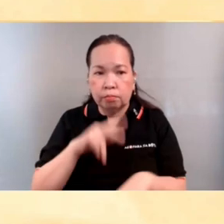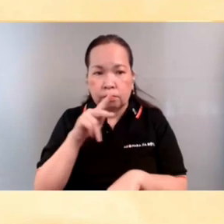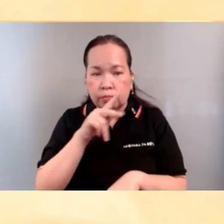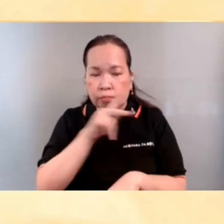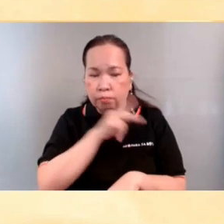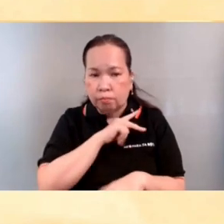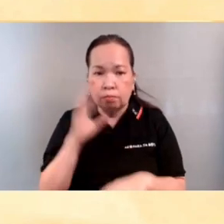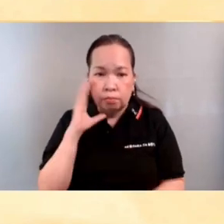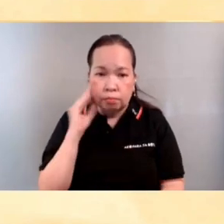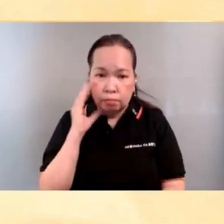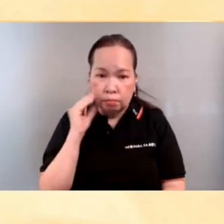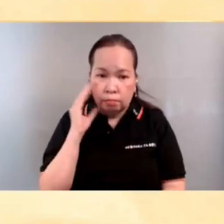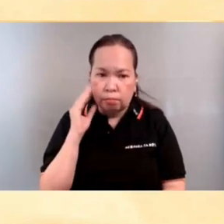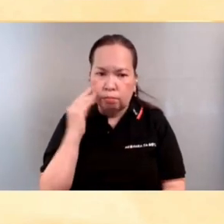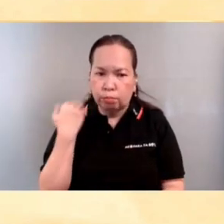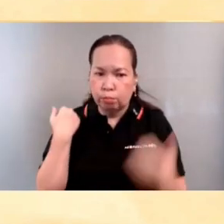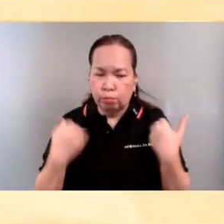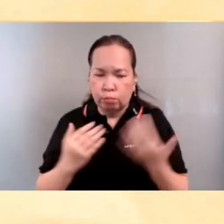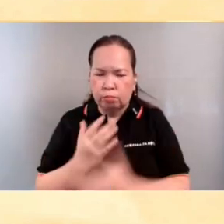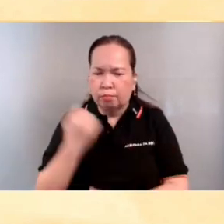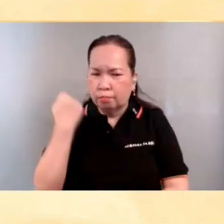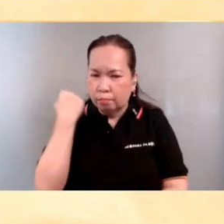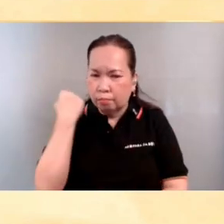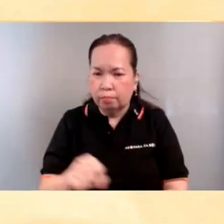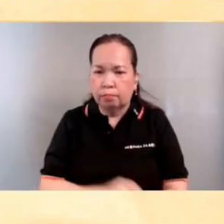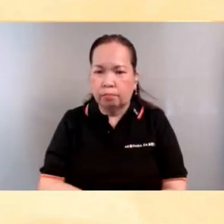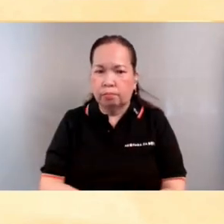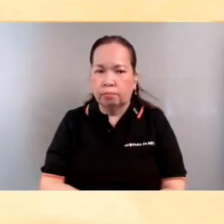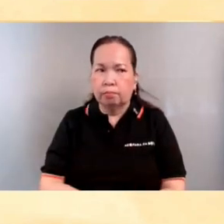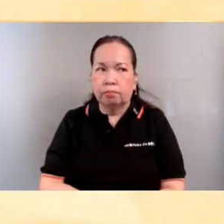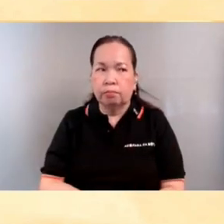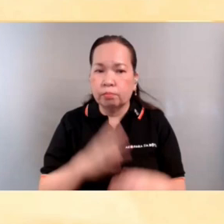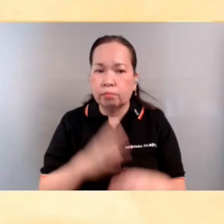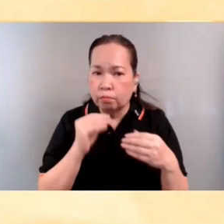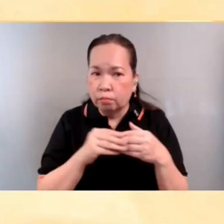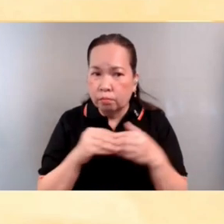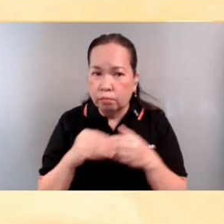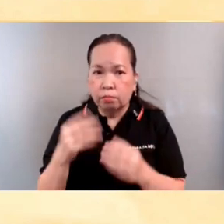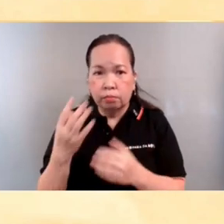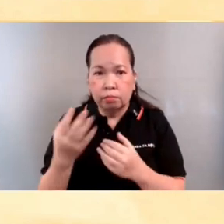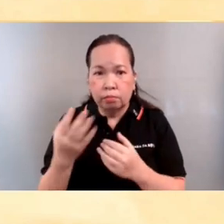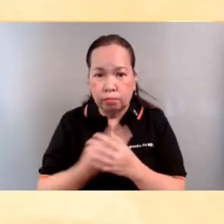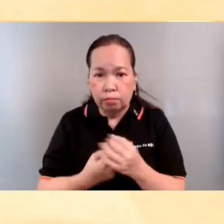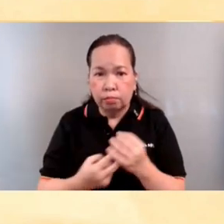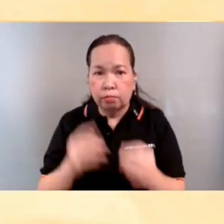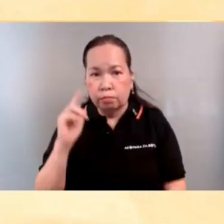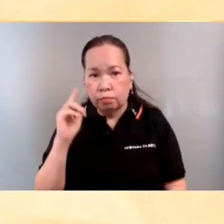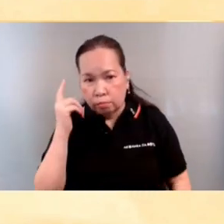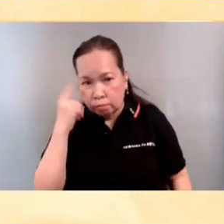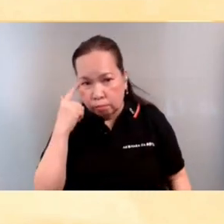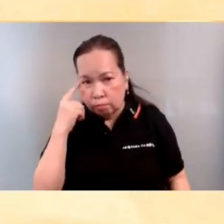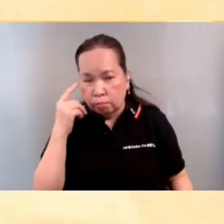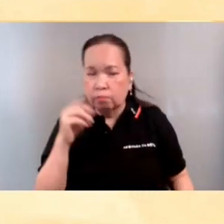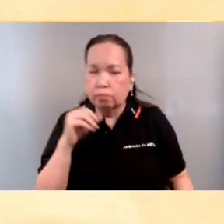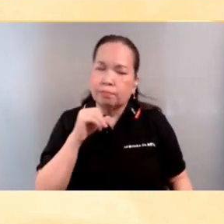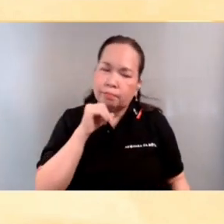rights violations, grave human rights violations perpetrated by both state and non-state armed